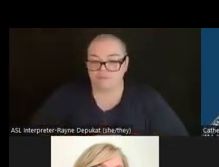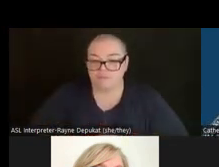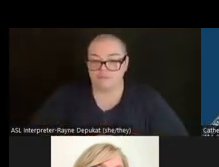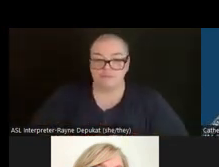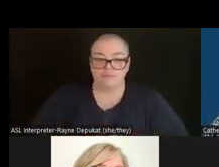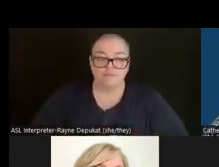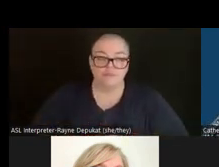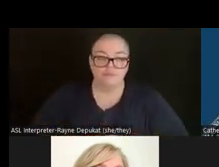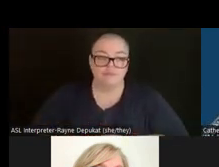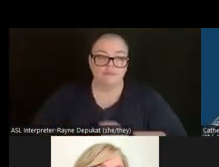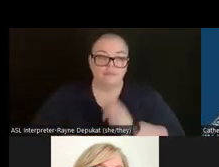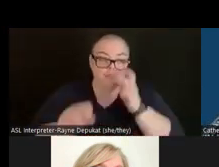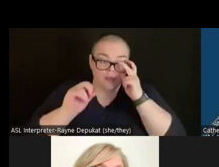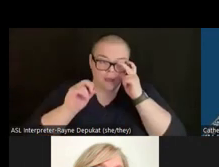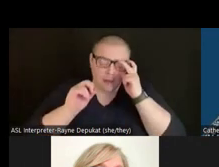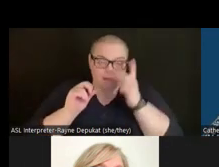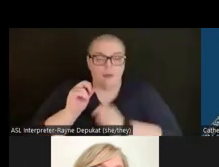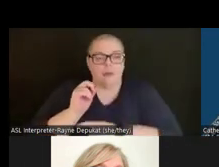Okay.